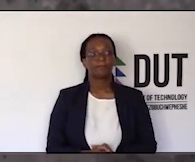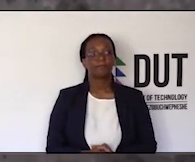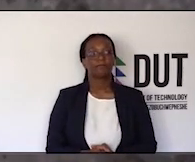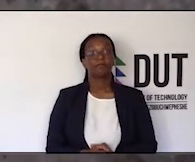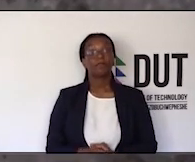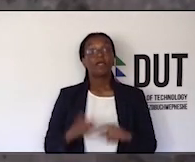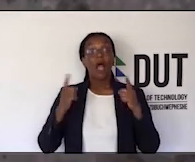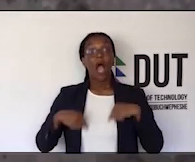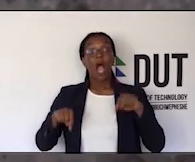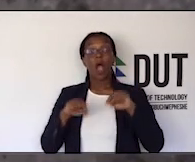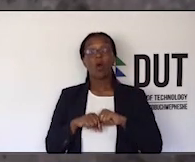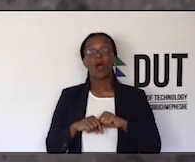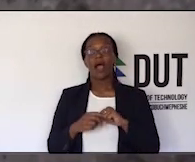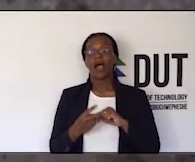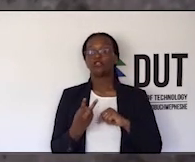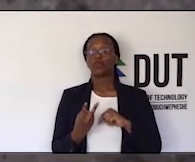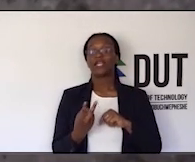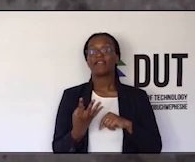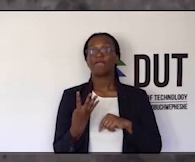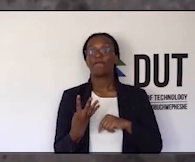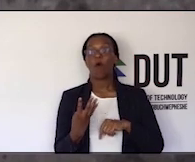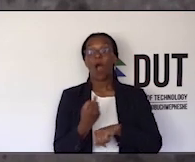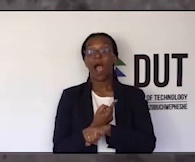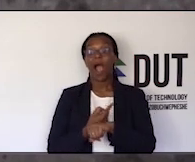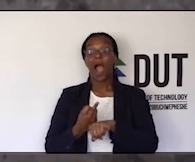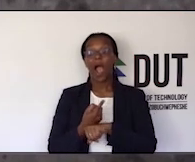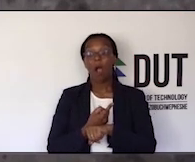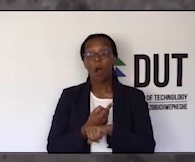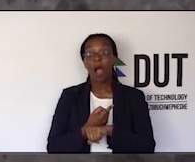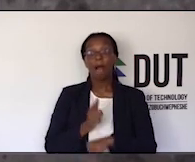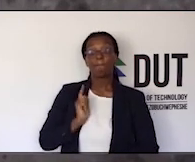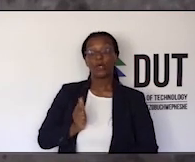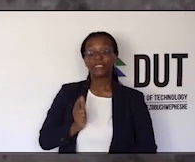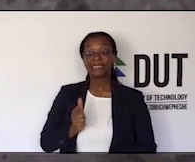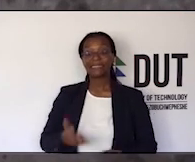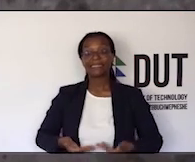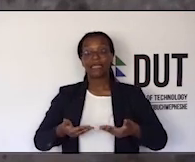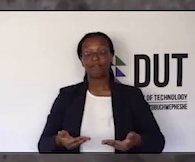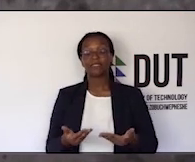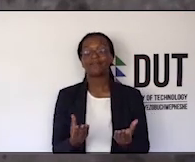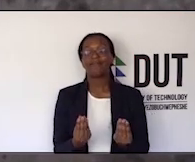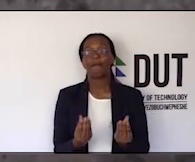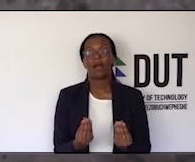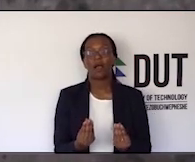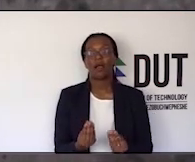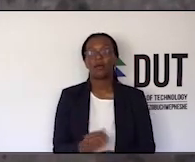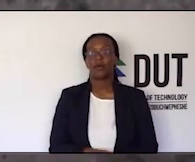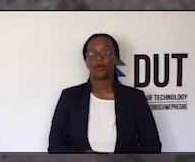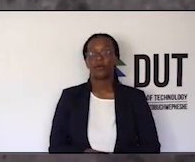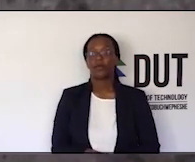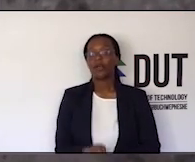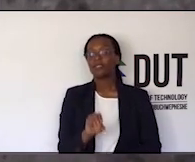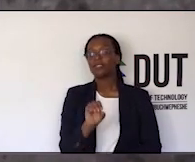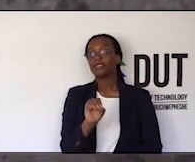Our 24-hour protection services line is